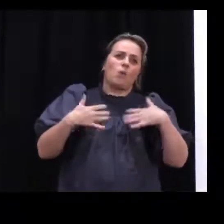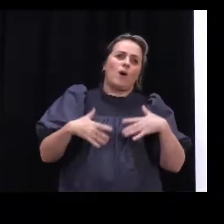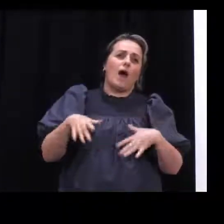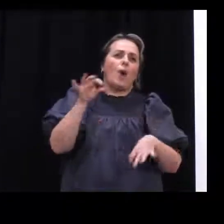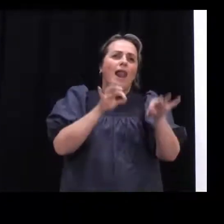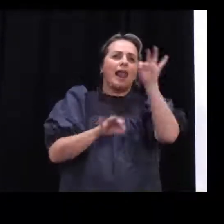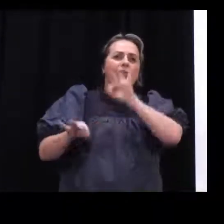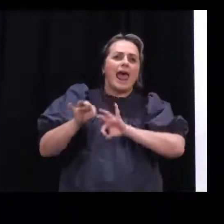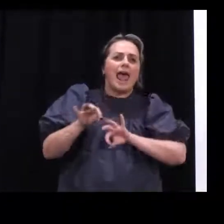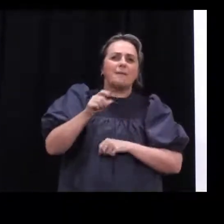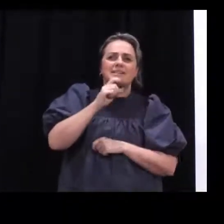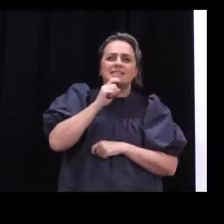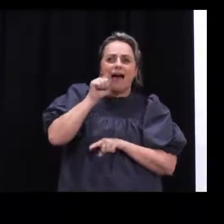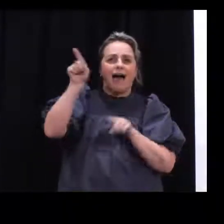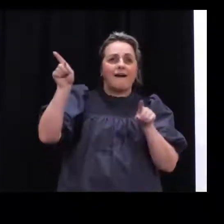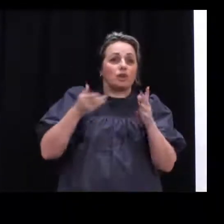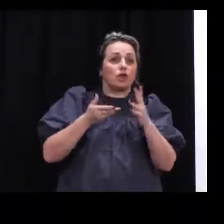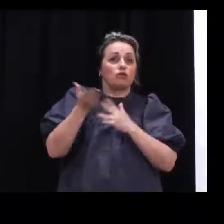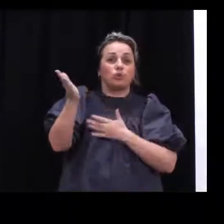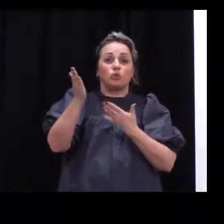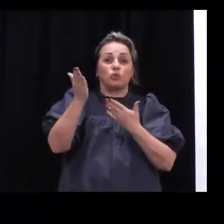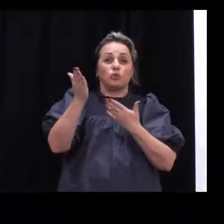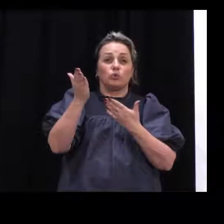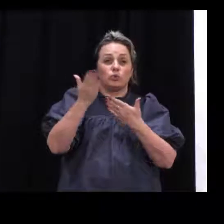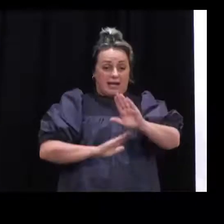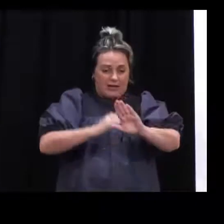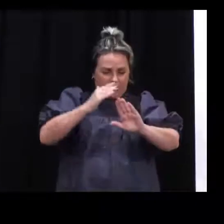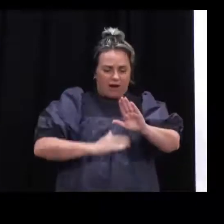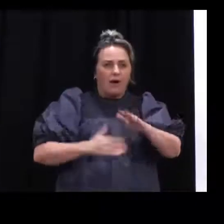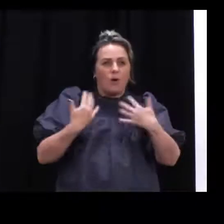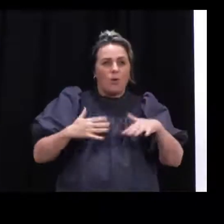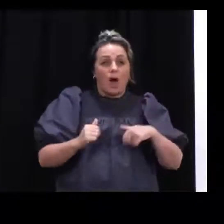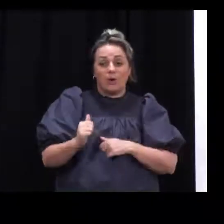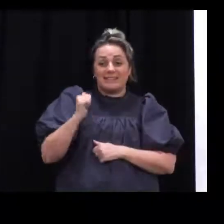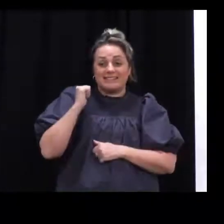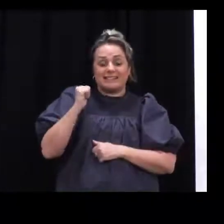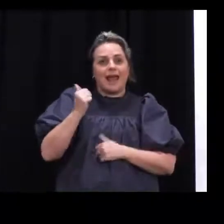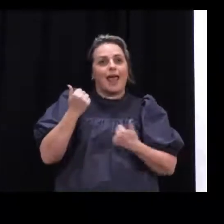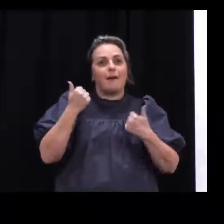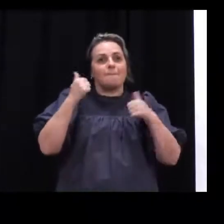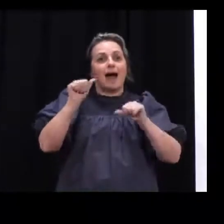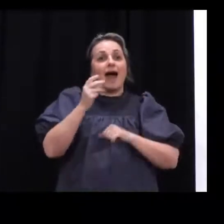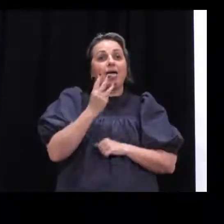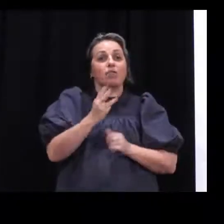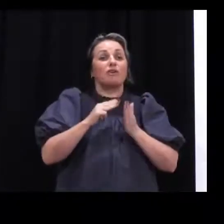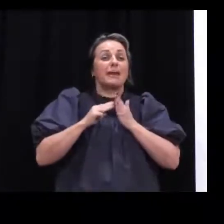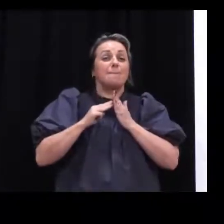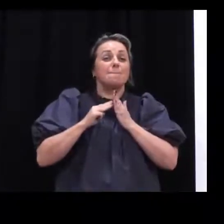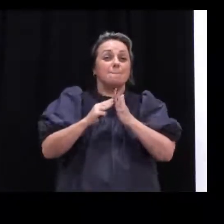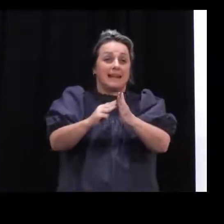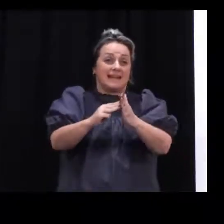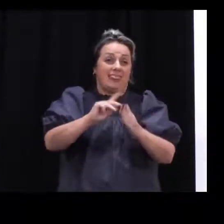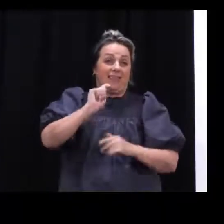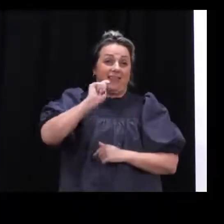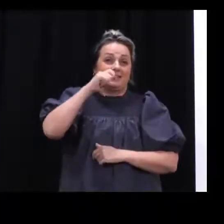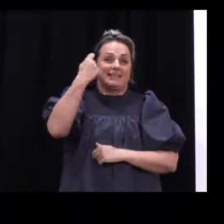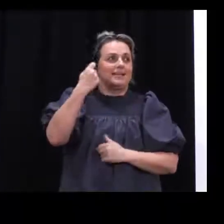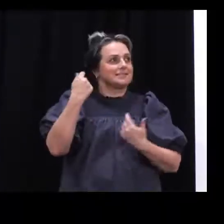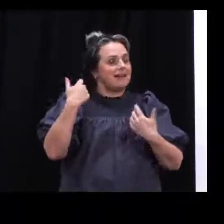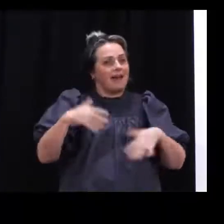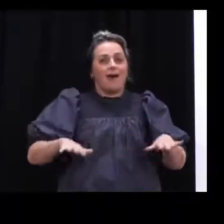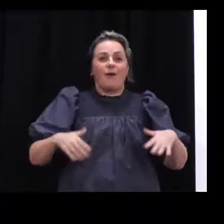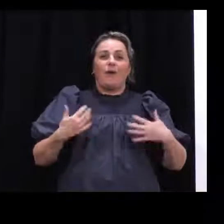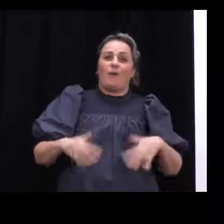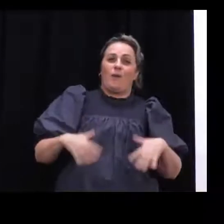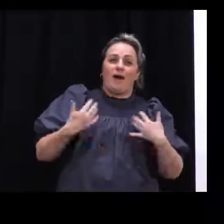medical labs throughout Aotearoa. Yesterday, they processed their 3 millionth nasopharyngeal COVID-19 PCR